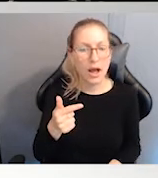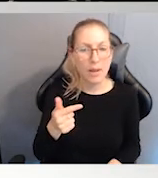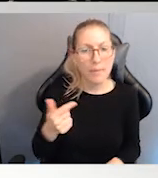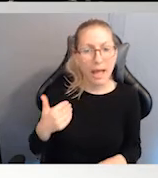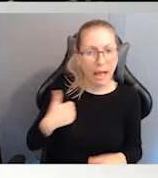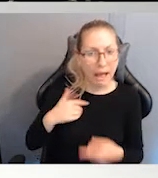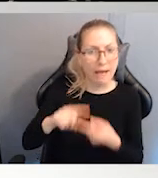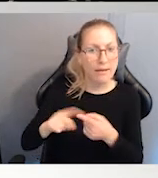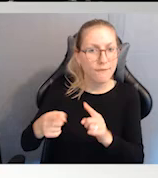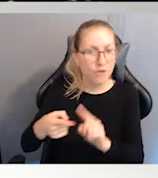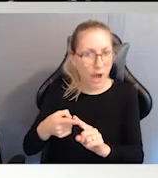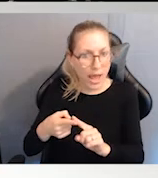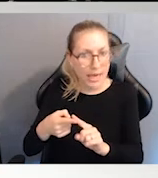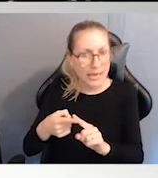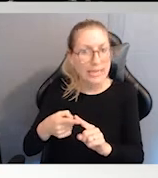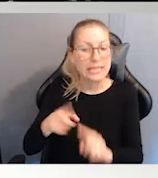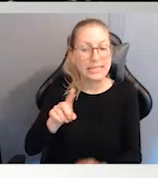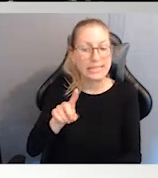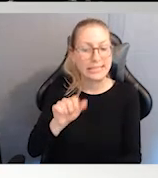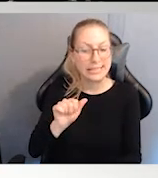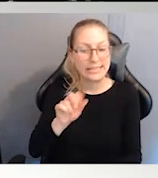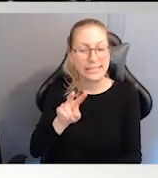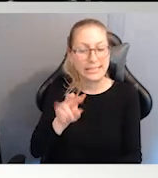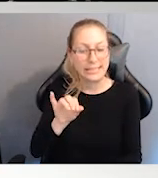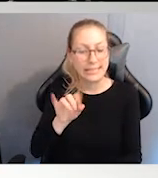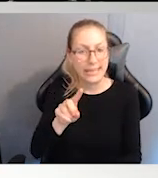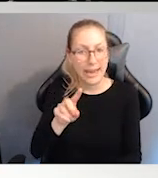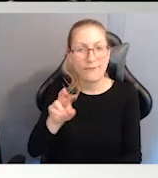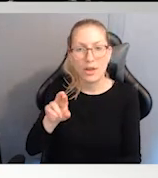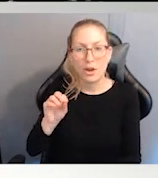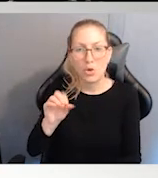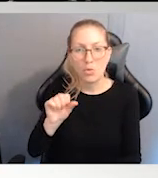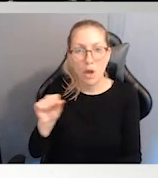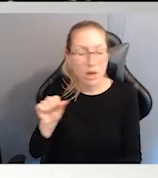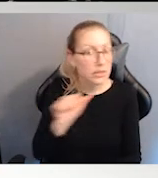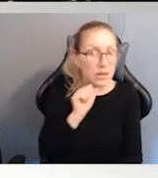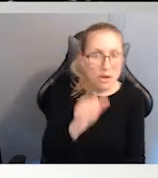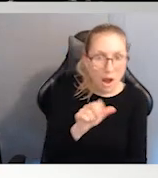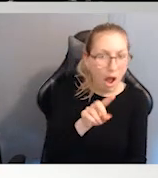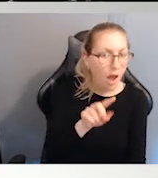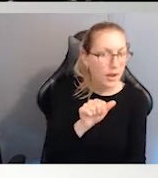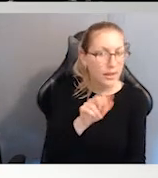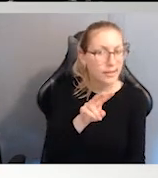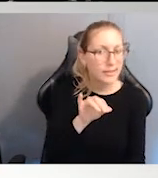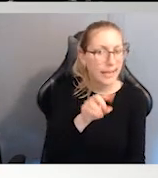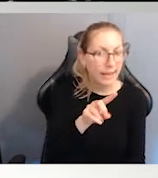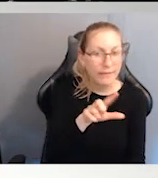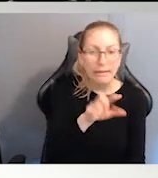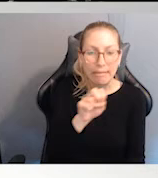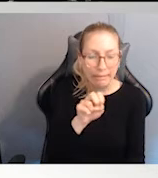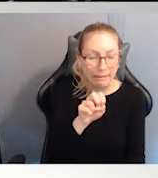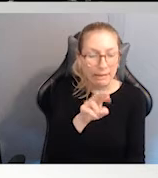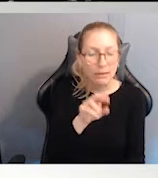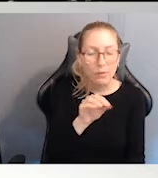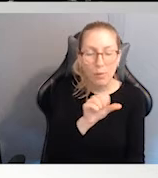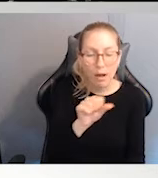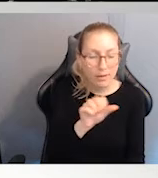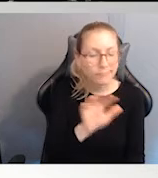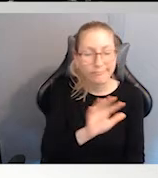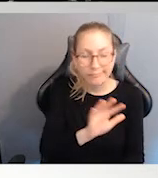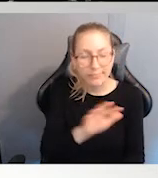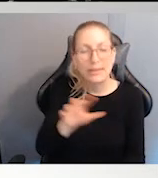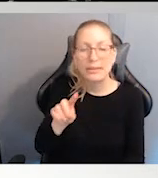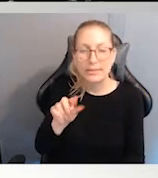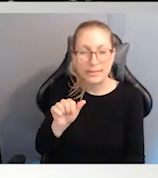David Lee Roth, David Roth. And we had lunch with him one day. So he